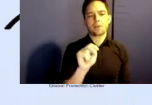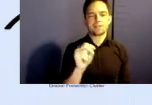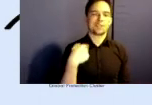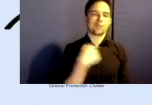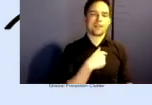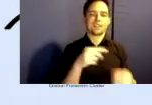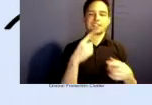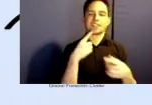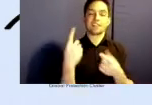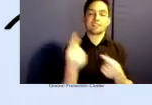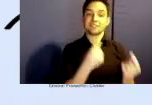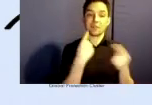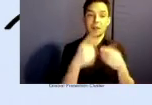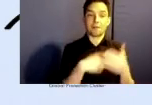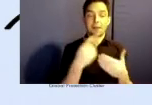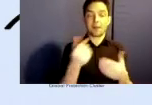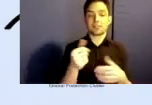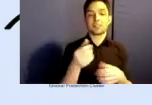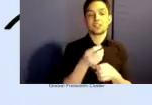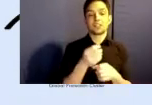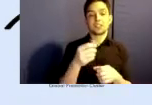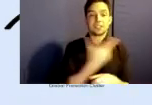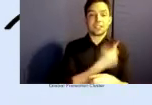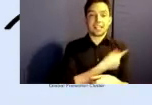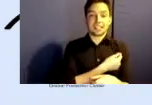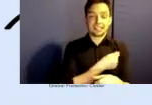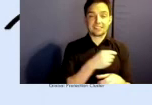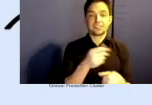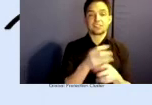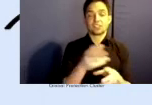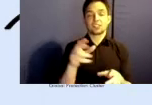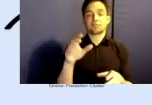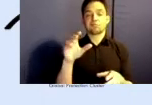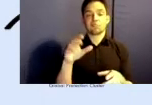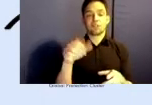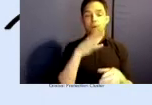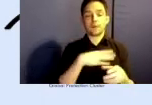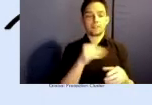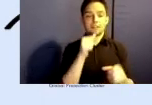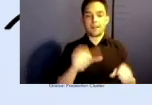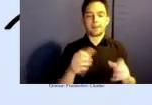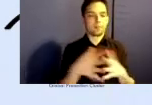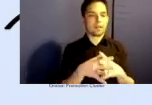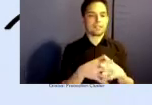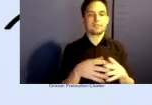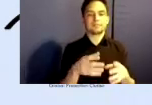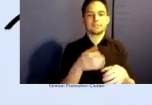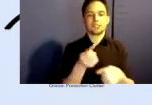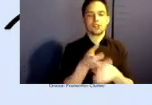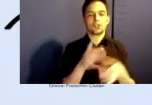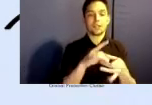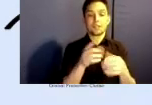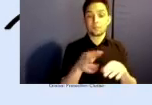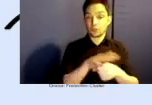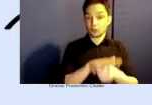rumors around COVID-19 vaccines, as this can stigmatize women and increase relationship stress and tension